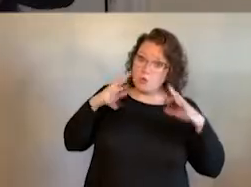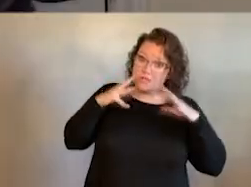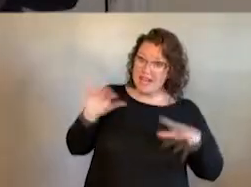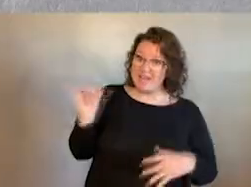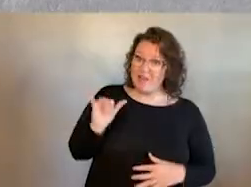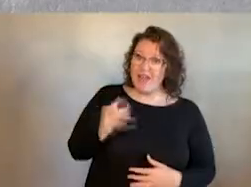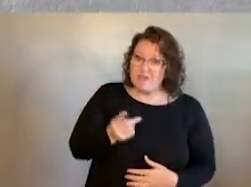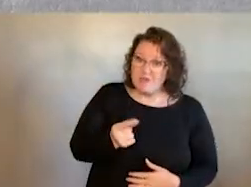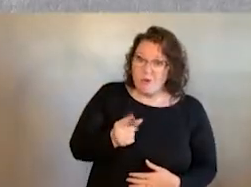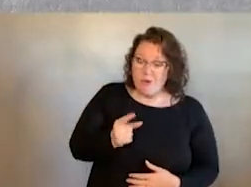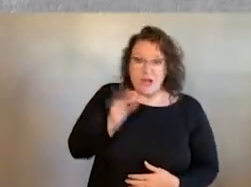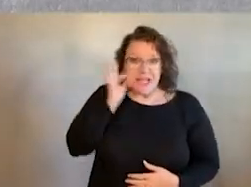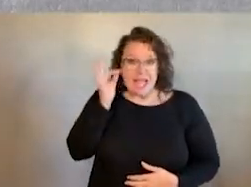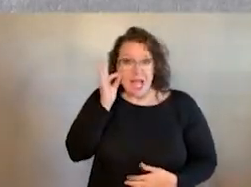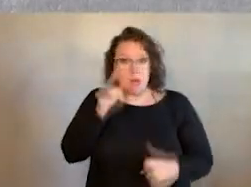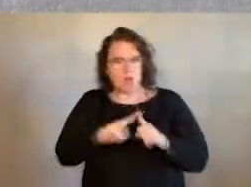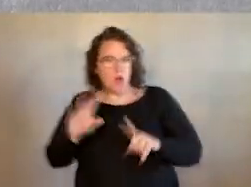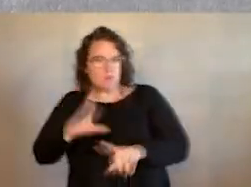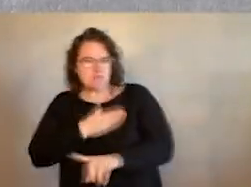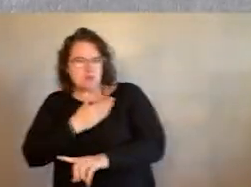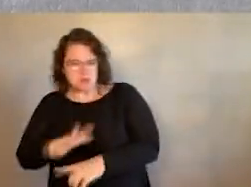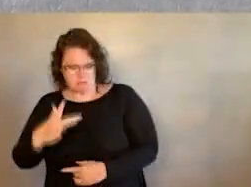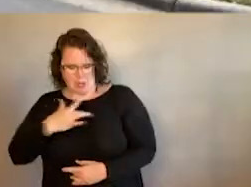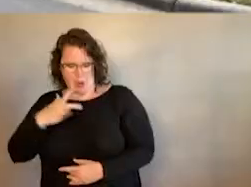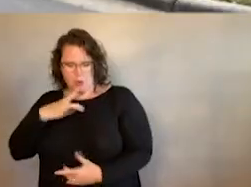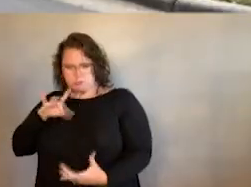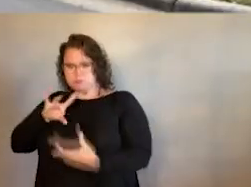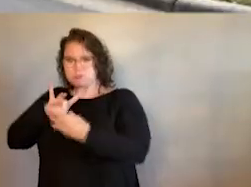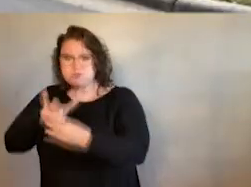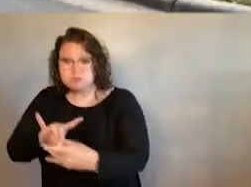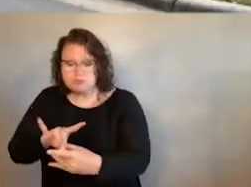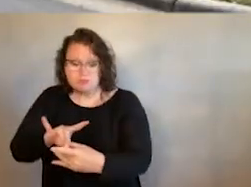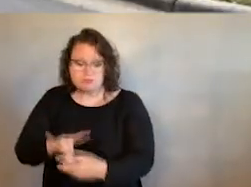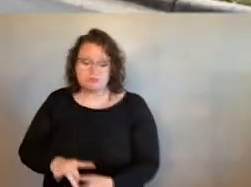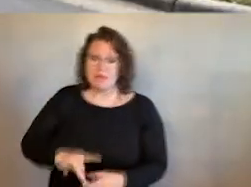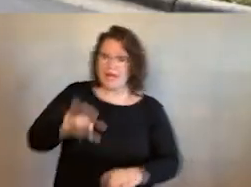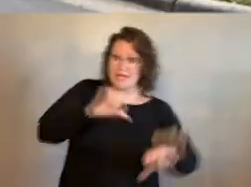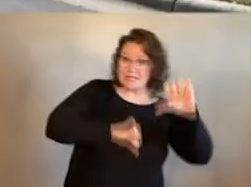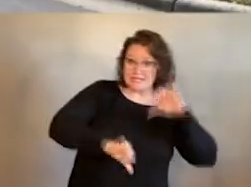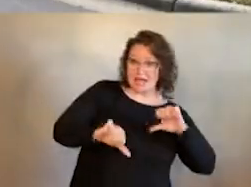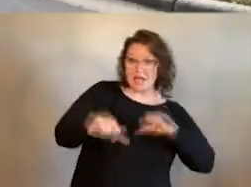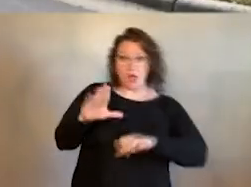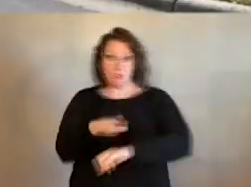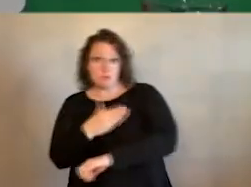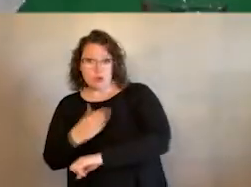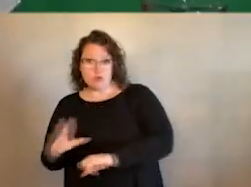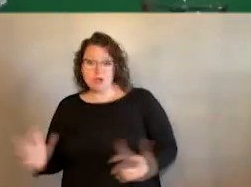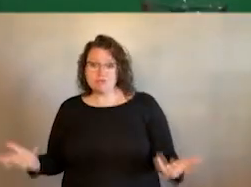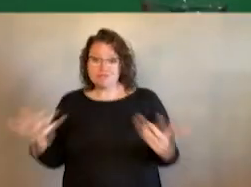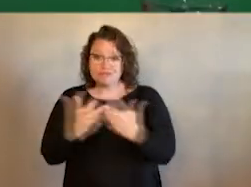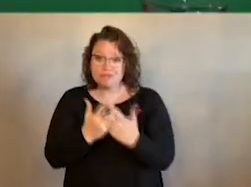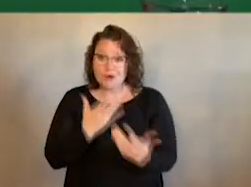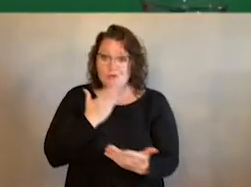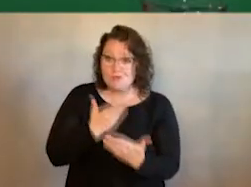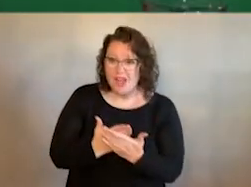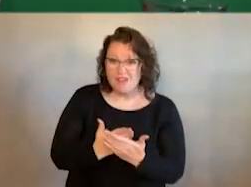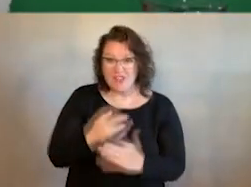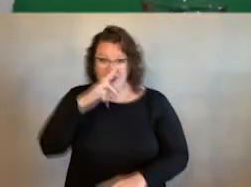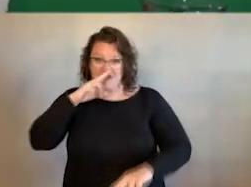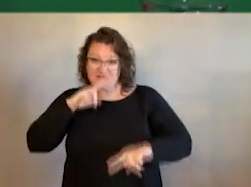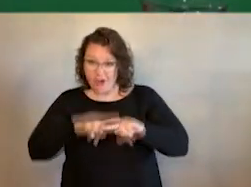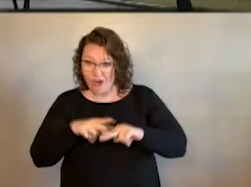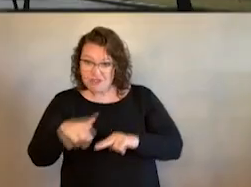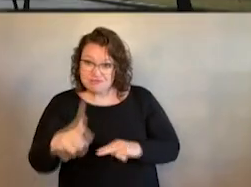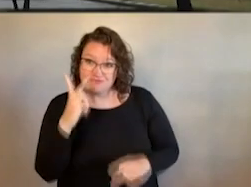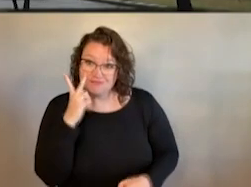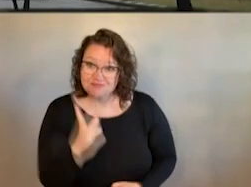and cats, but music is where my heart is at. Science and music go together well. We had a lot of fun. If you couldn't